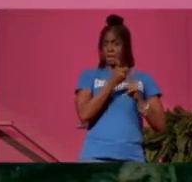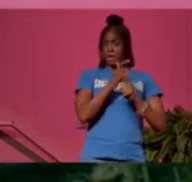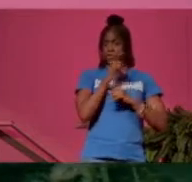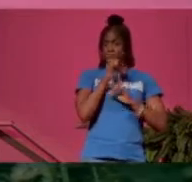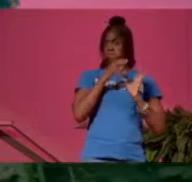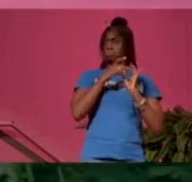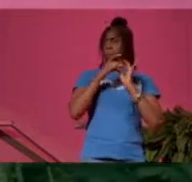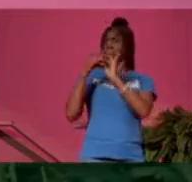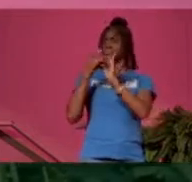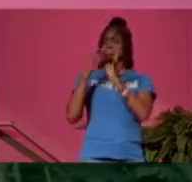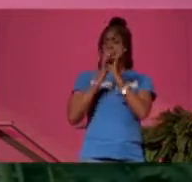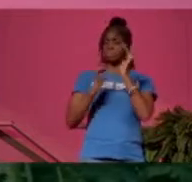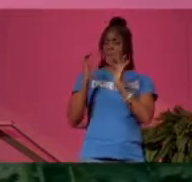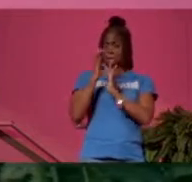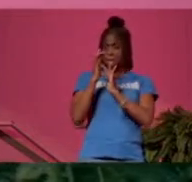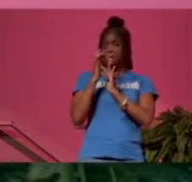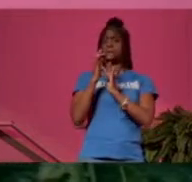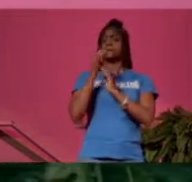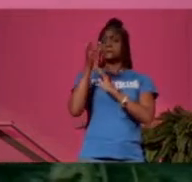loves you.